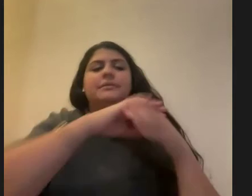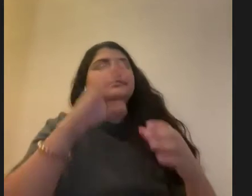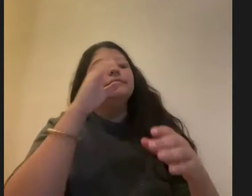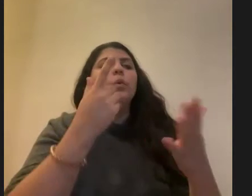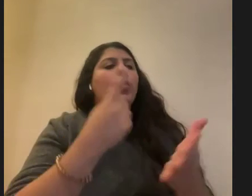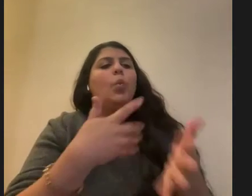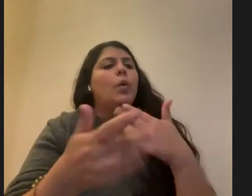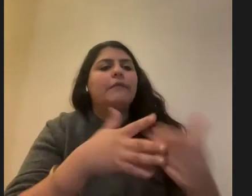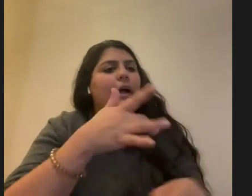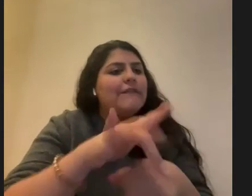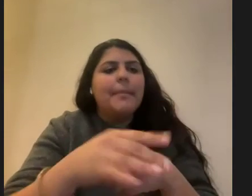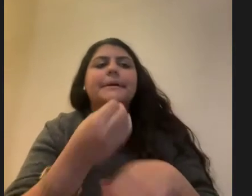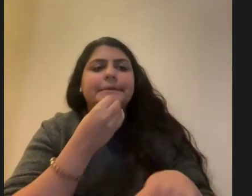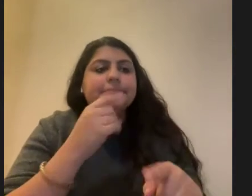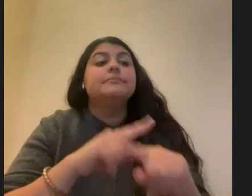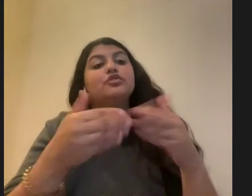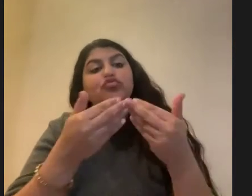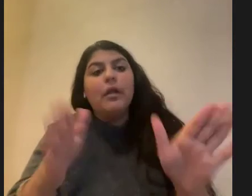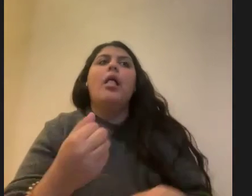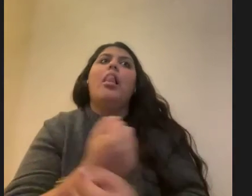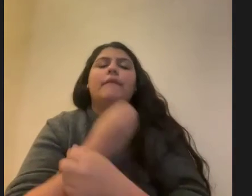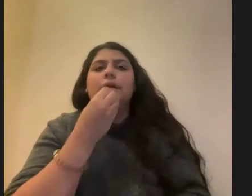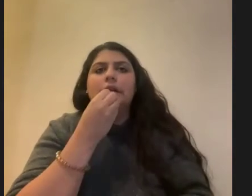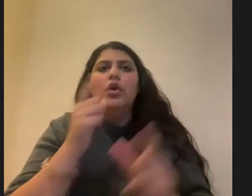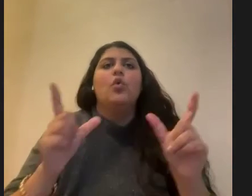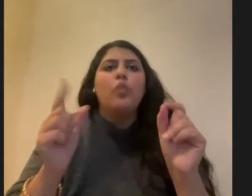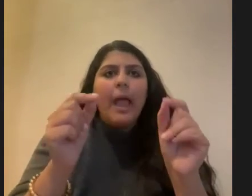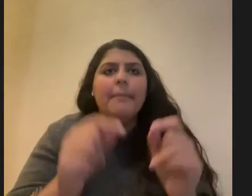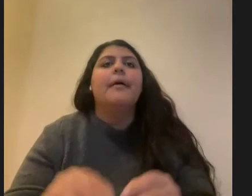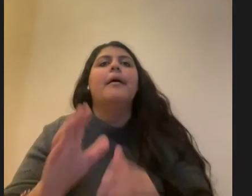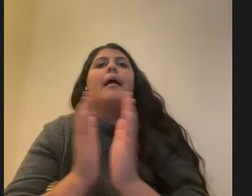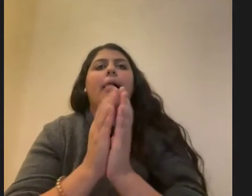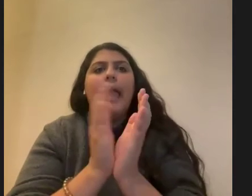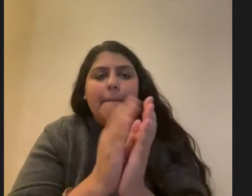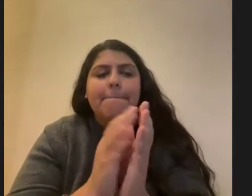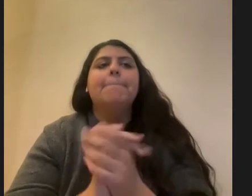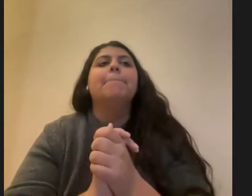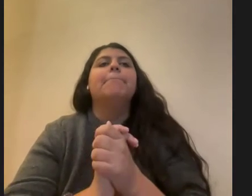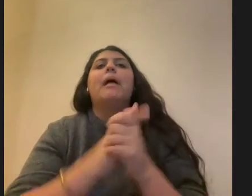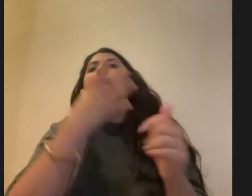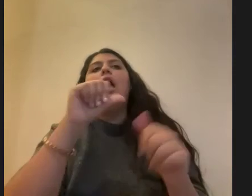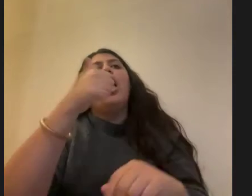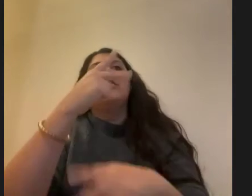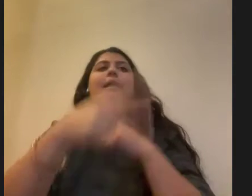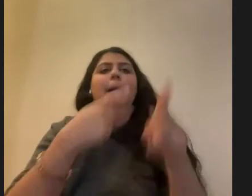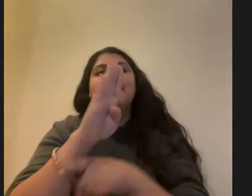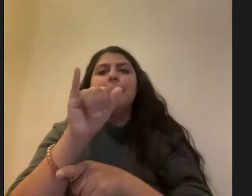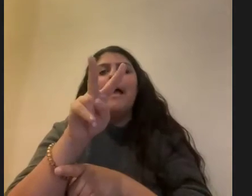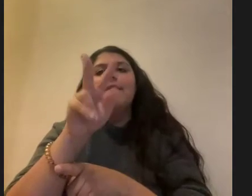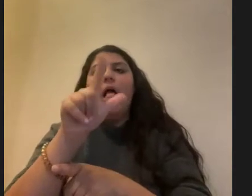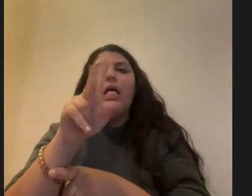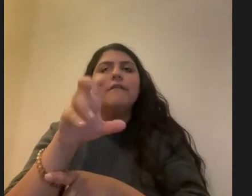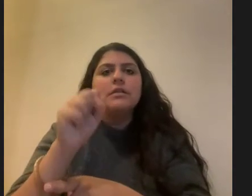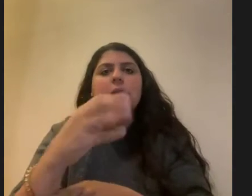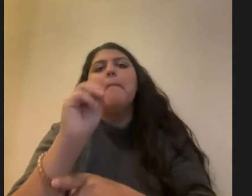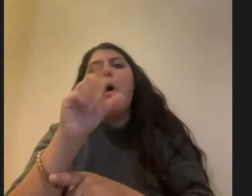they love to eat like crabs and clams and like honestly other bivalves and mollusks, what they're related